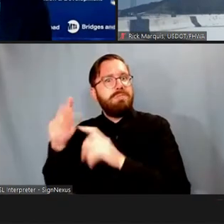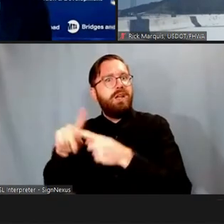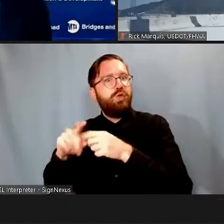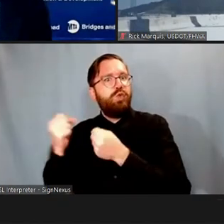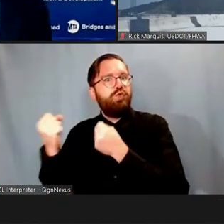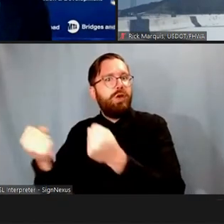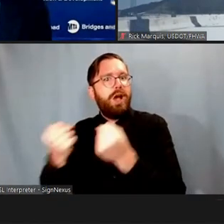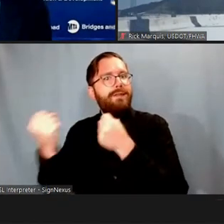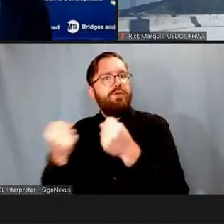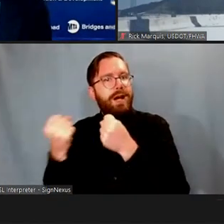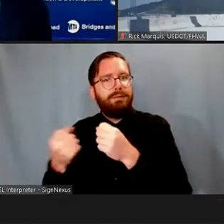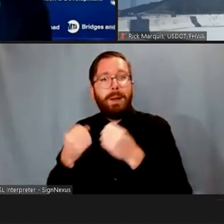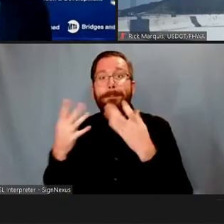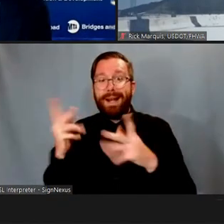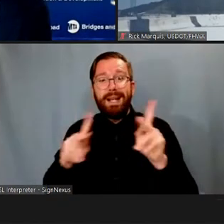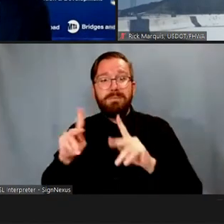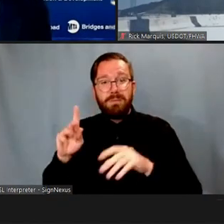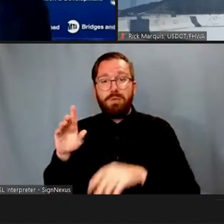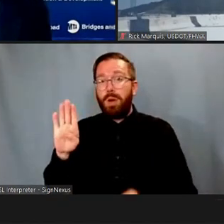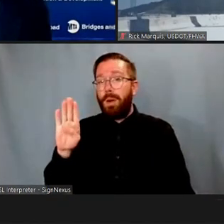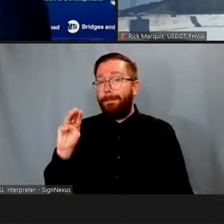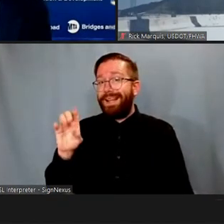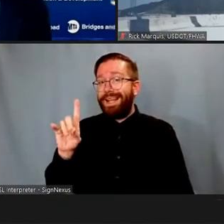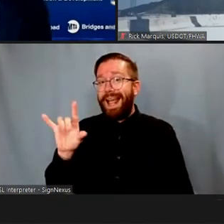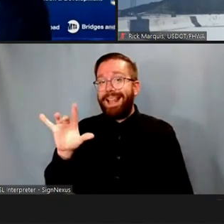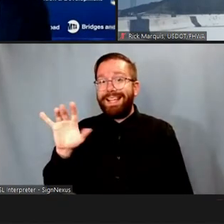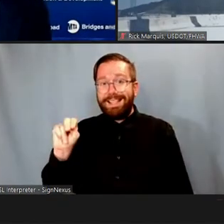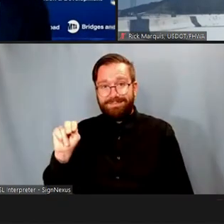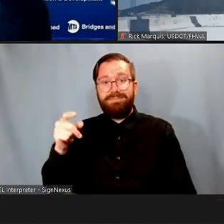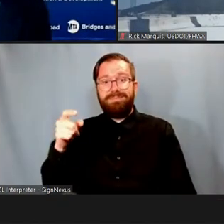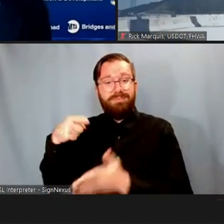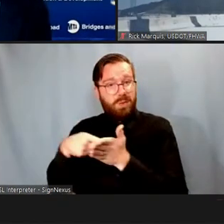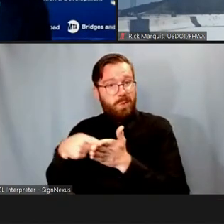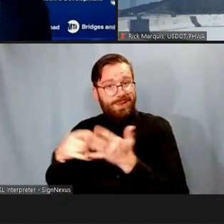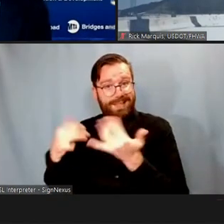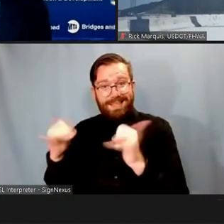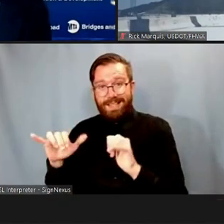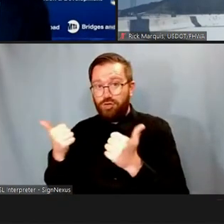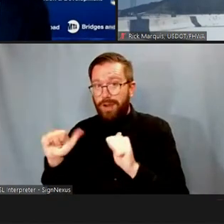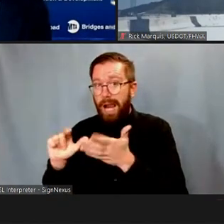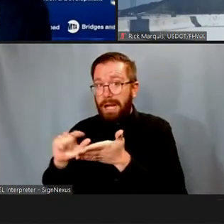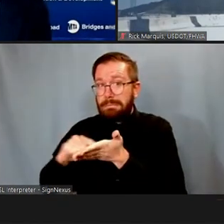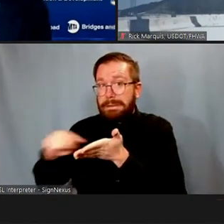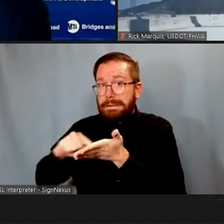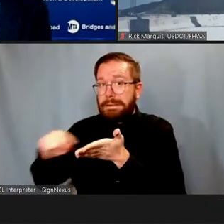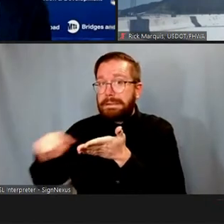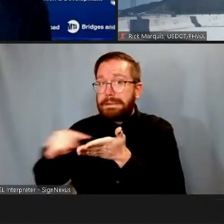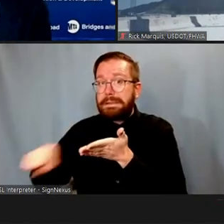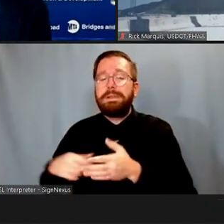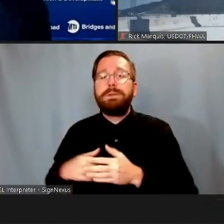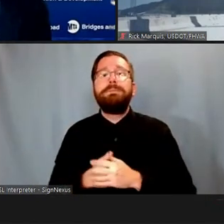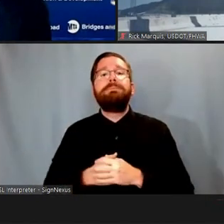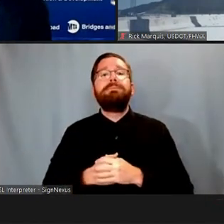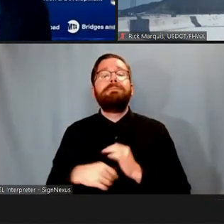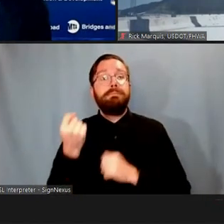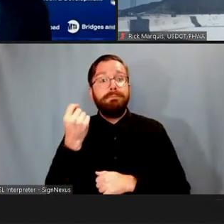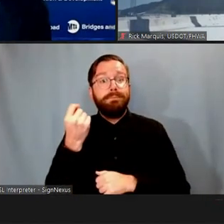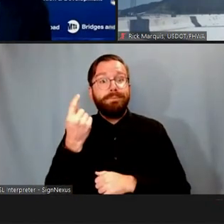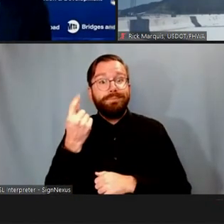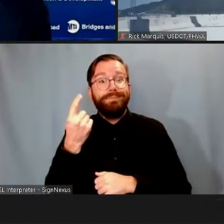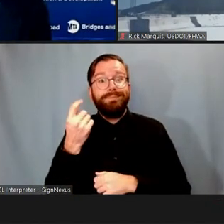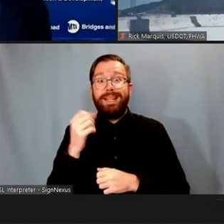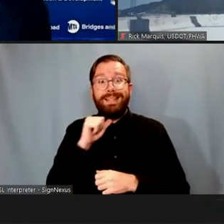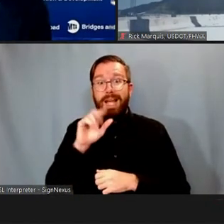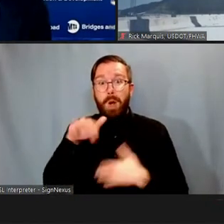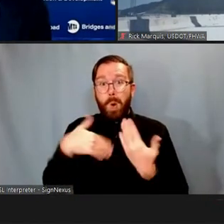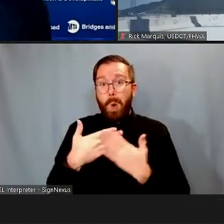still trying to pay off while only 11 of uber and lyft cars are not back on the streets yet each driver is making